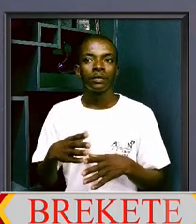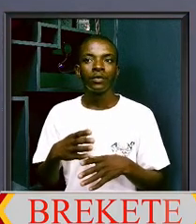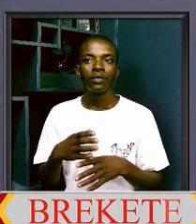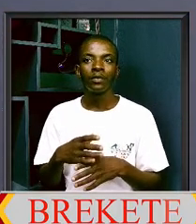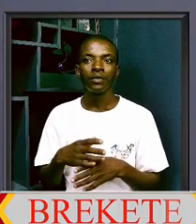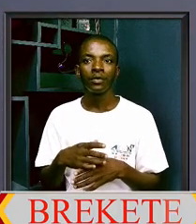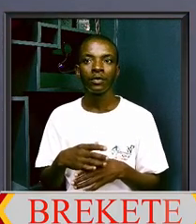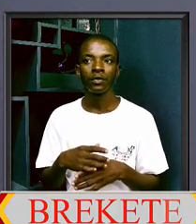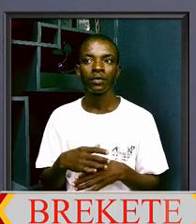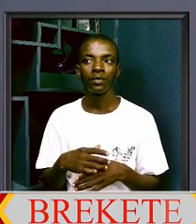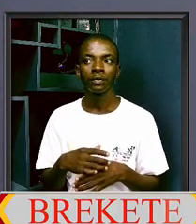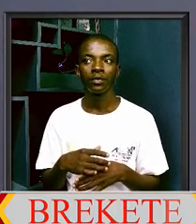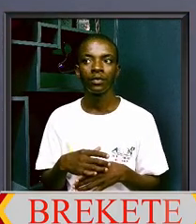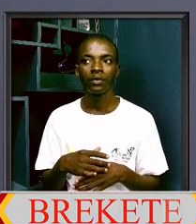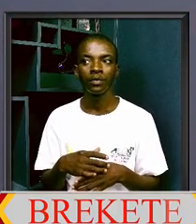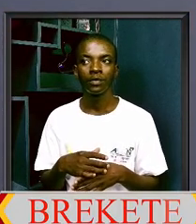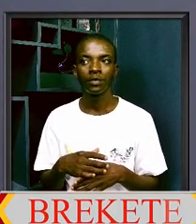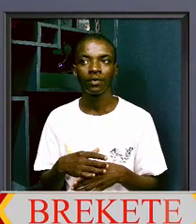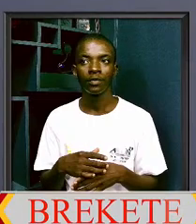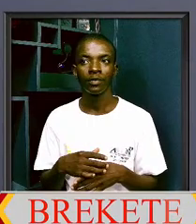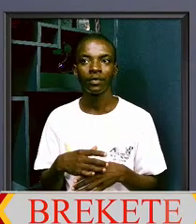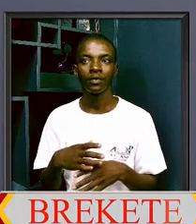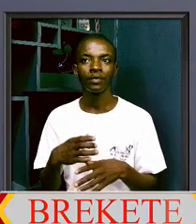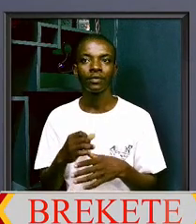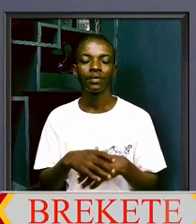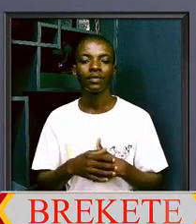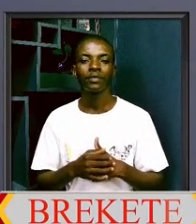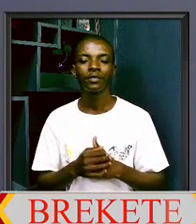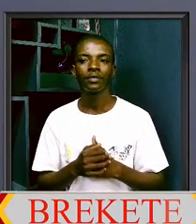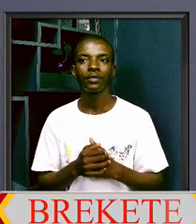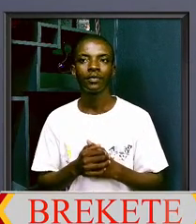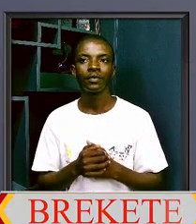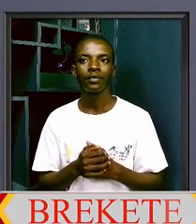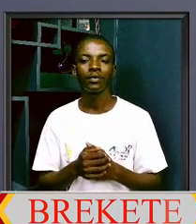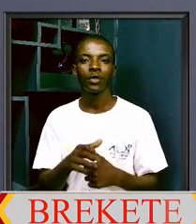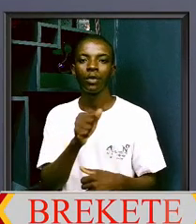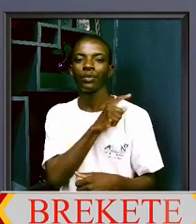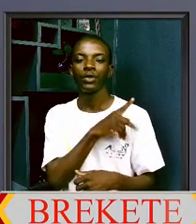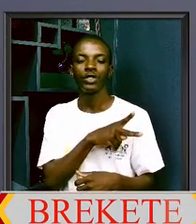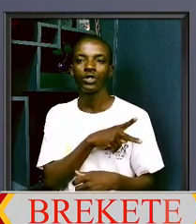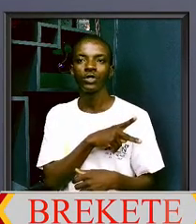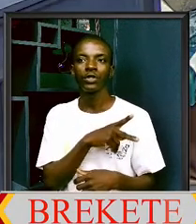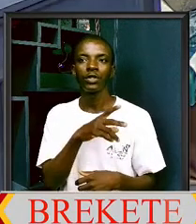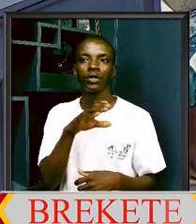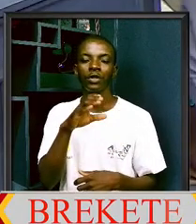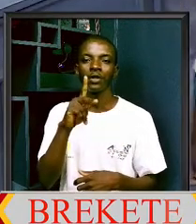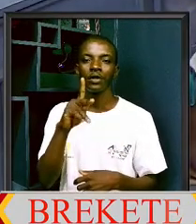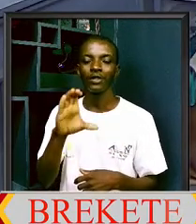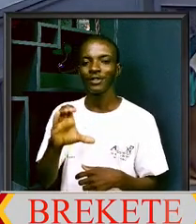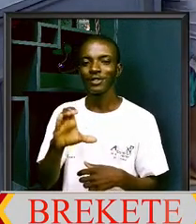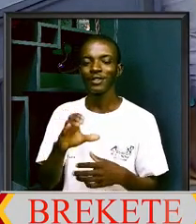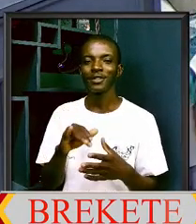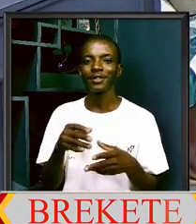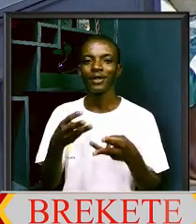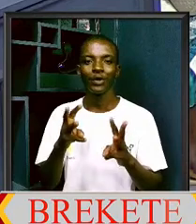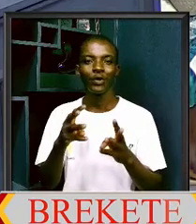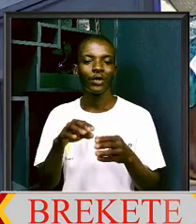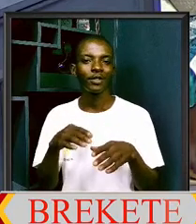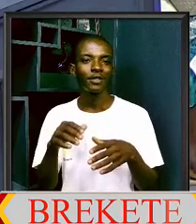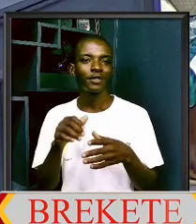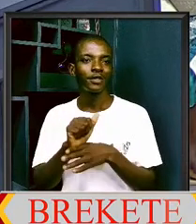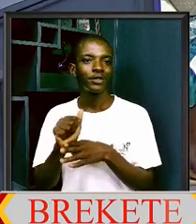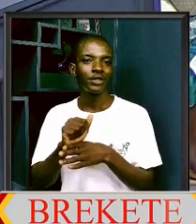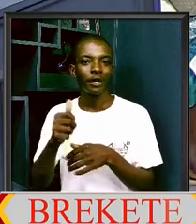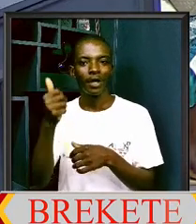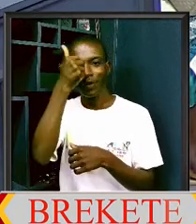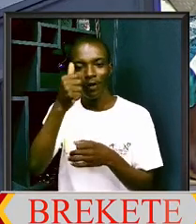space for the we go accommodate all of them yes sir we appreciate now the way they bring